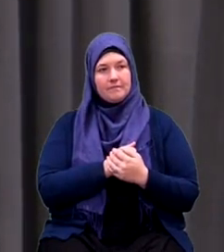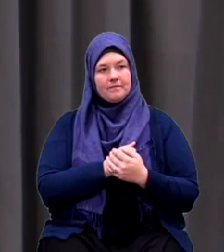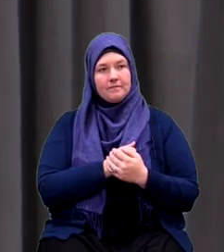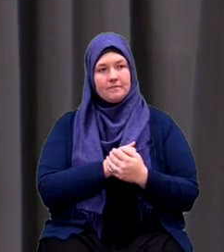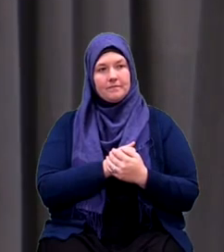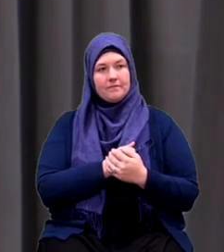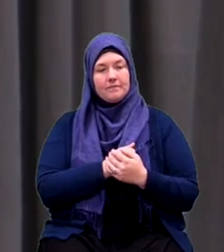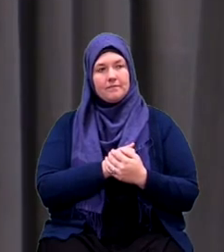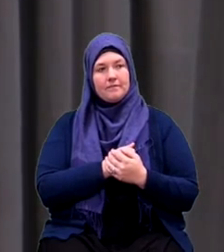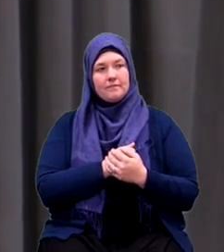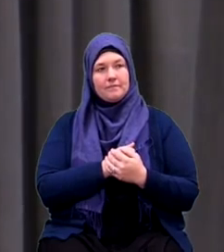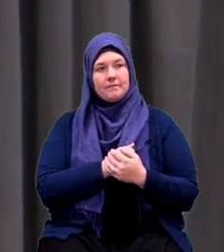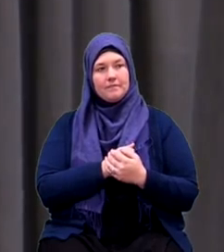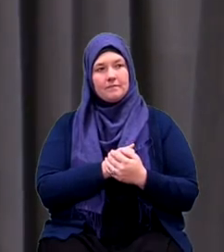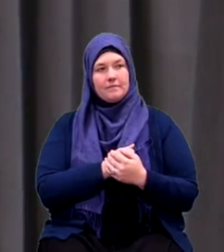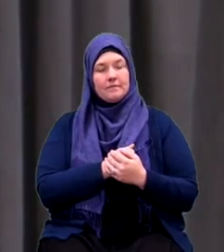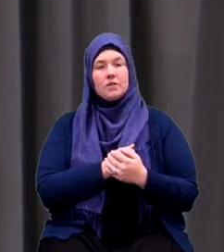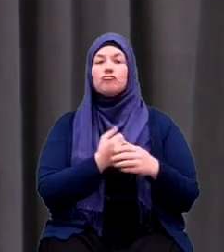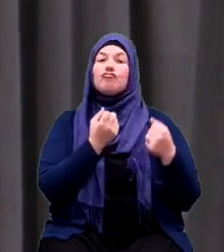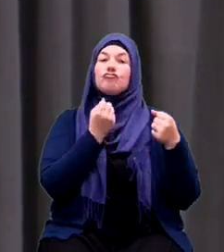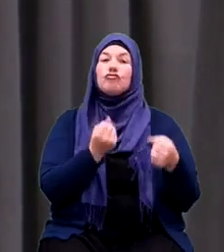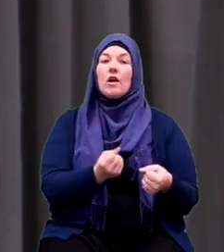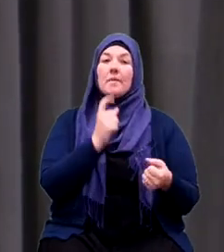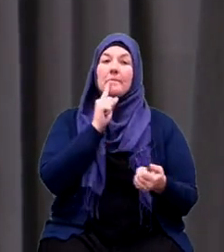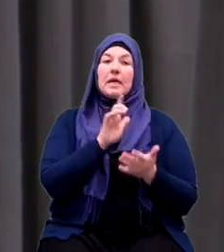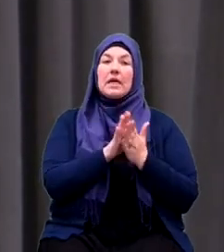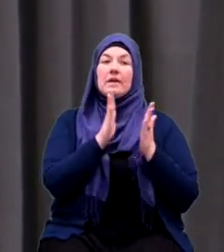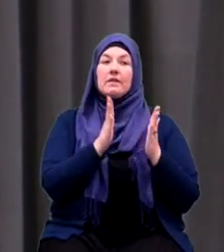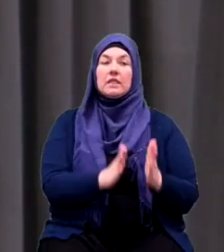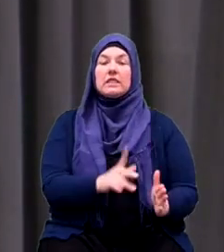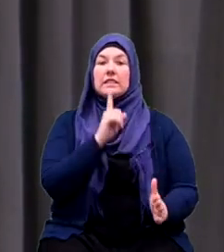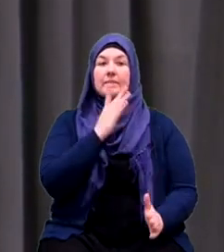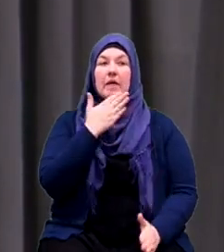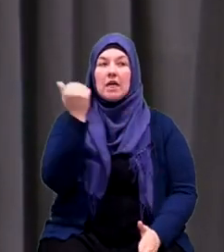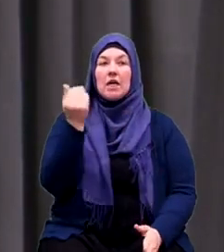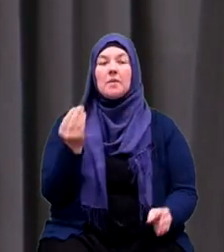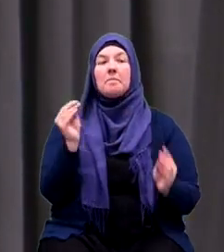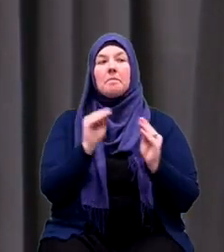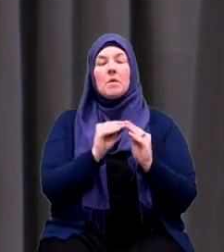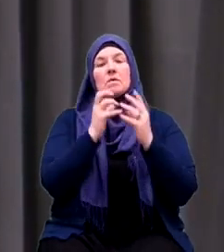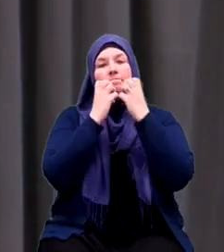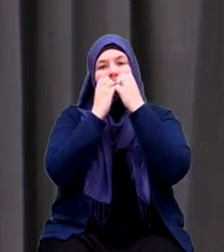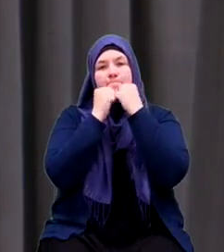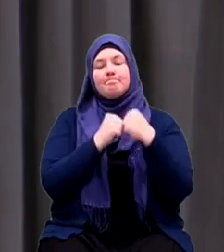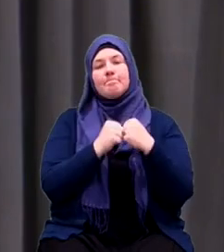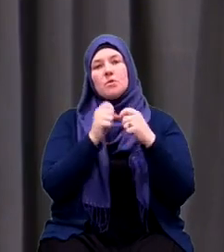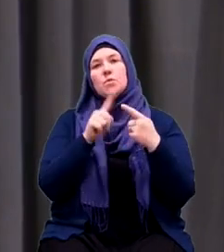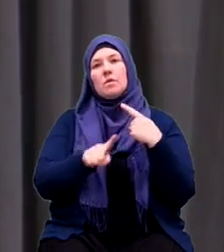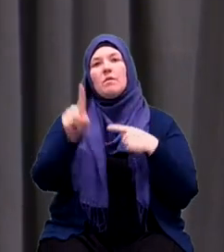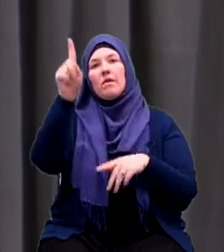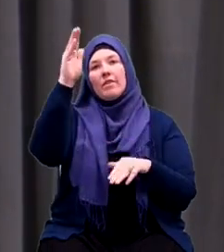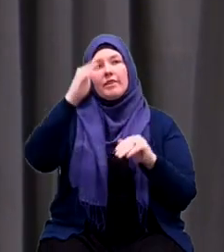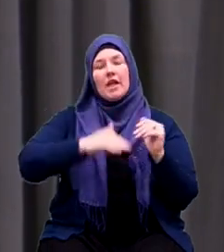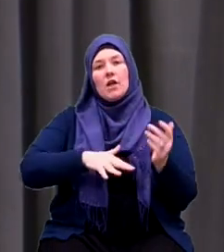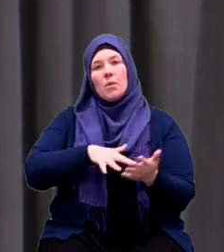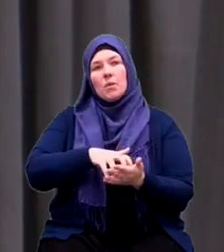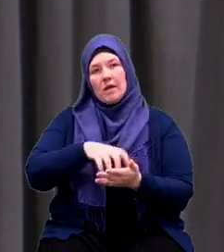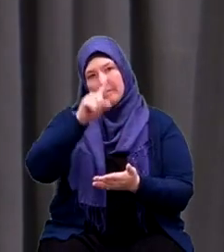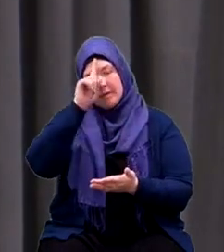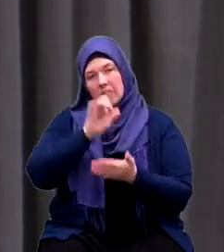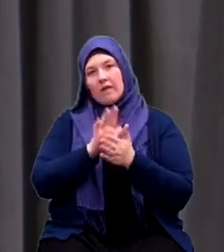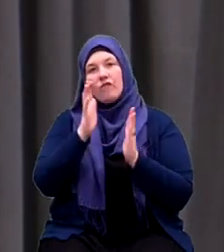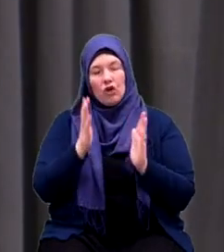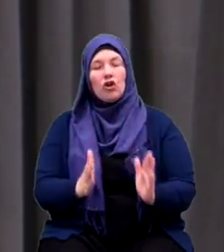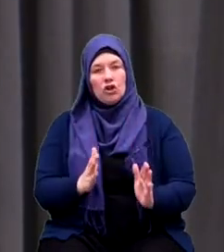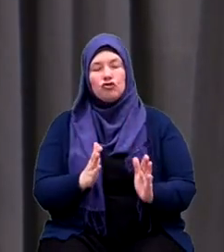al-da'if." A strong believer is better and more beloved to Allah than a weak